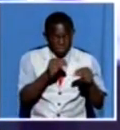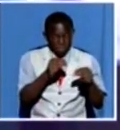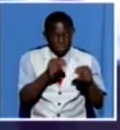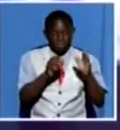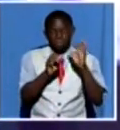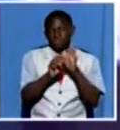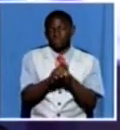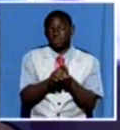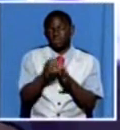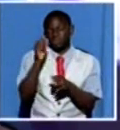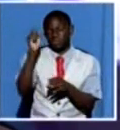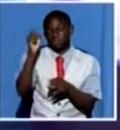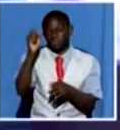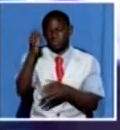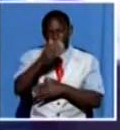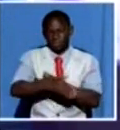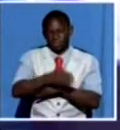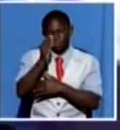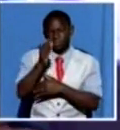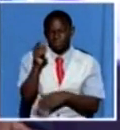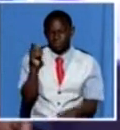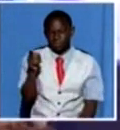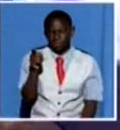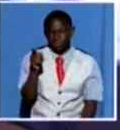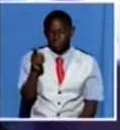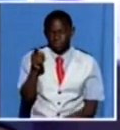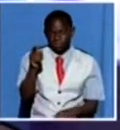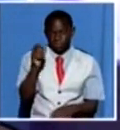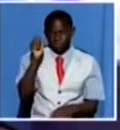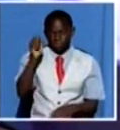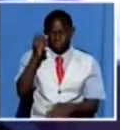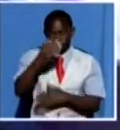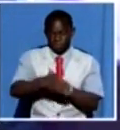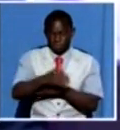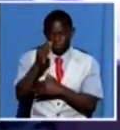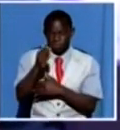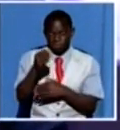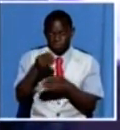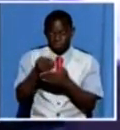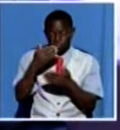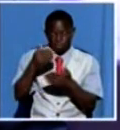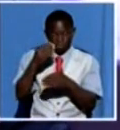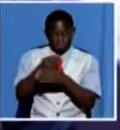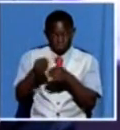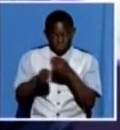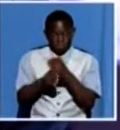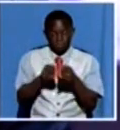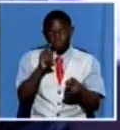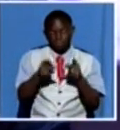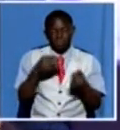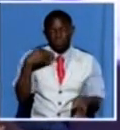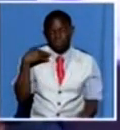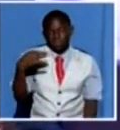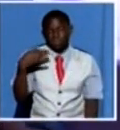coach, Rufiasat, Toll Plaza, we had advertised and people submitted their bids. A tender